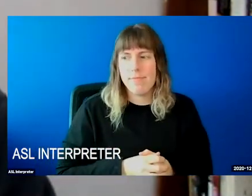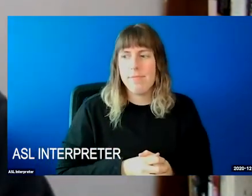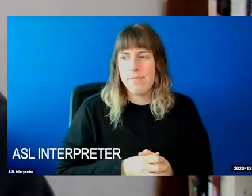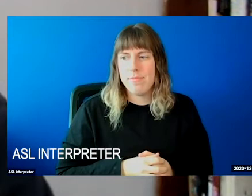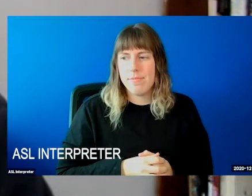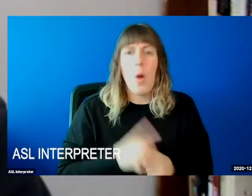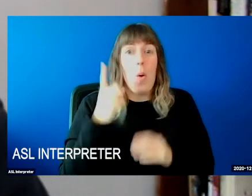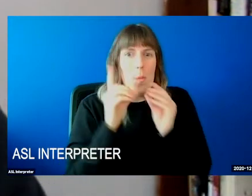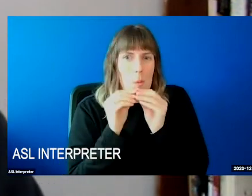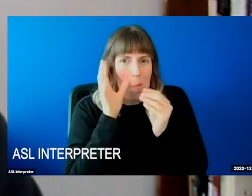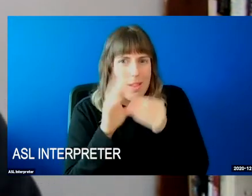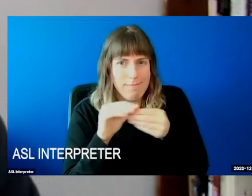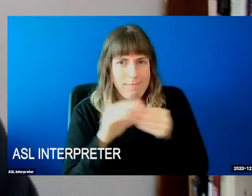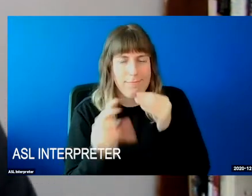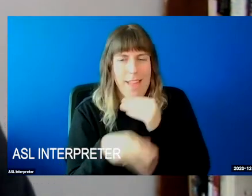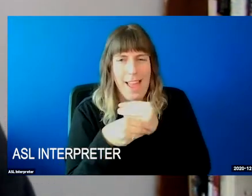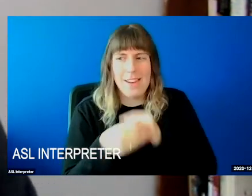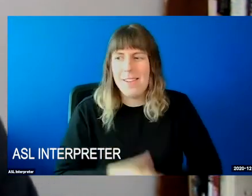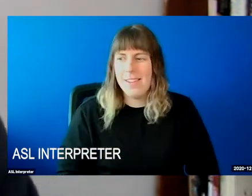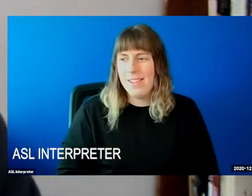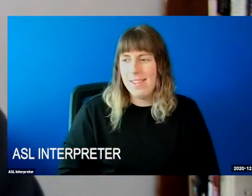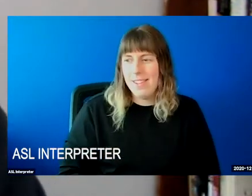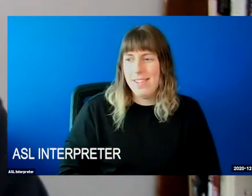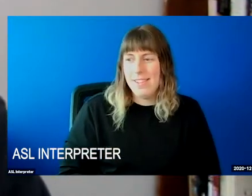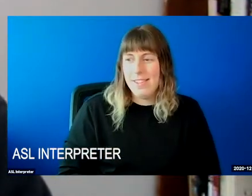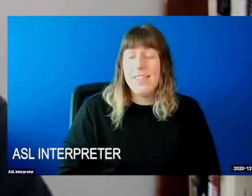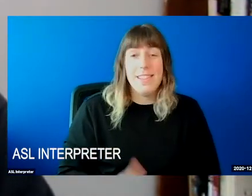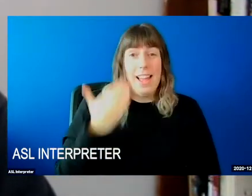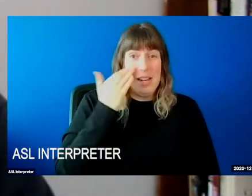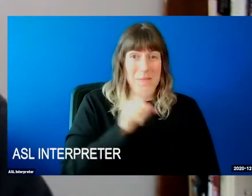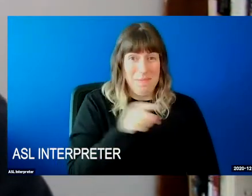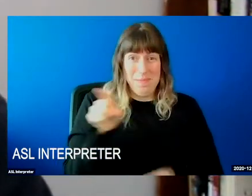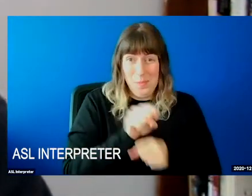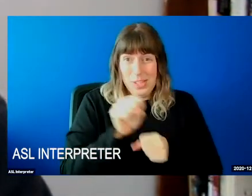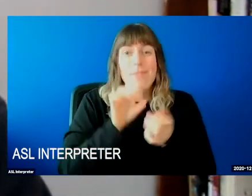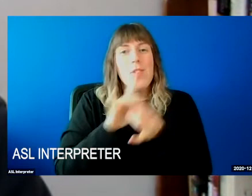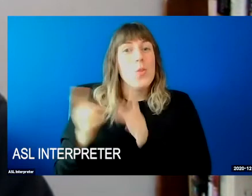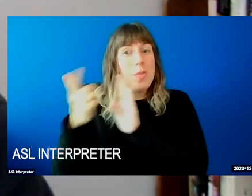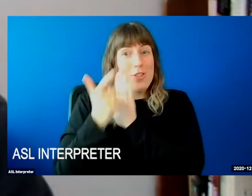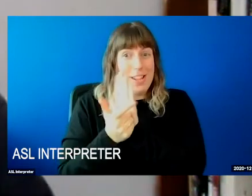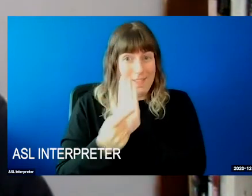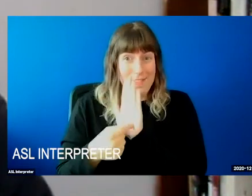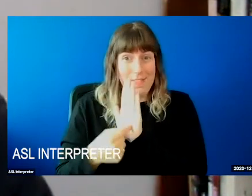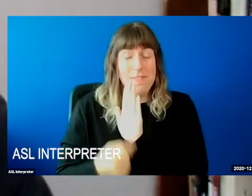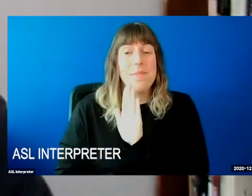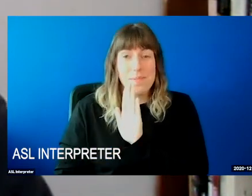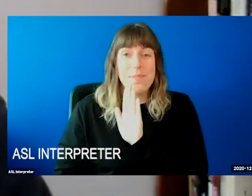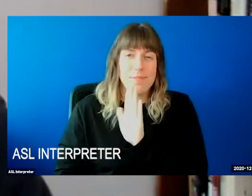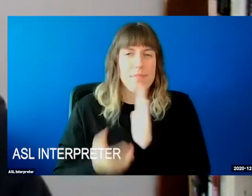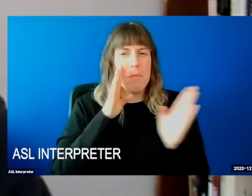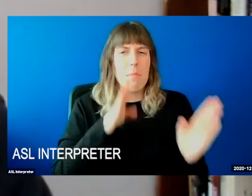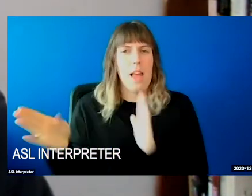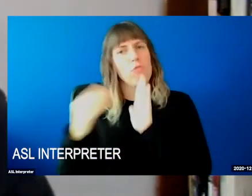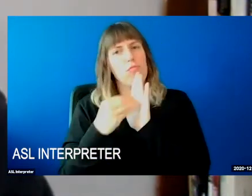I'll just say one last thing about this, because I know that part of what you're working on has to do with legislation or a plan.